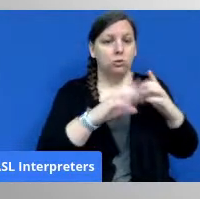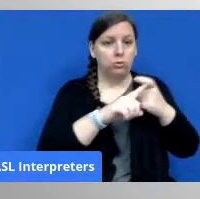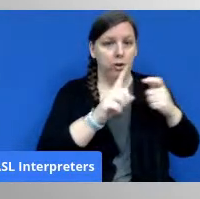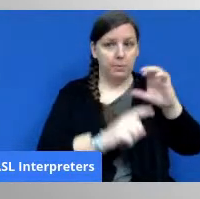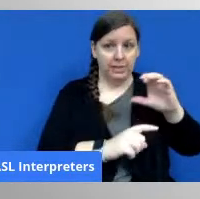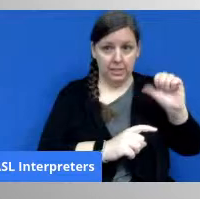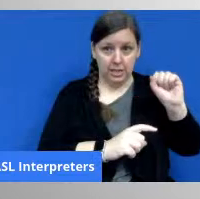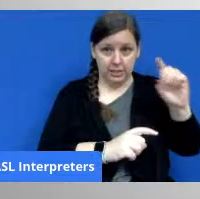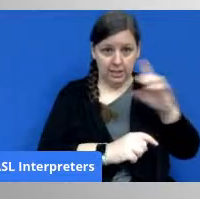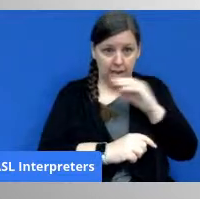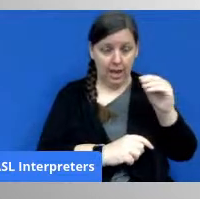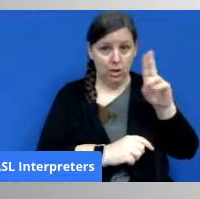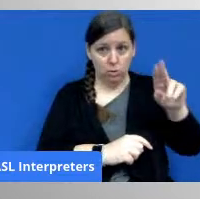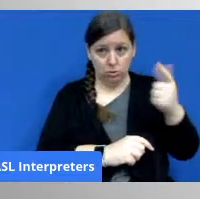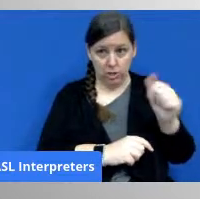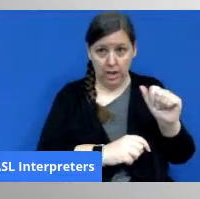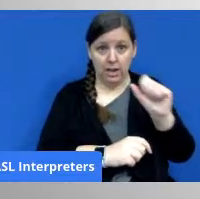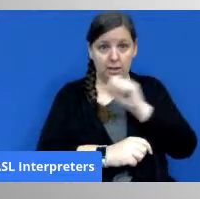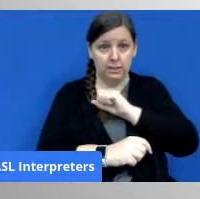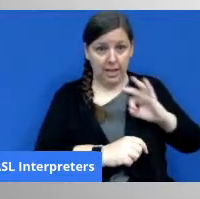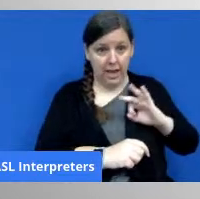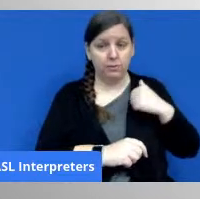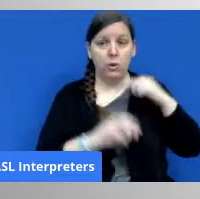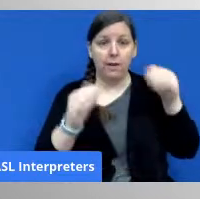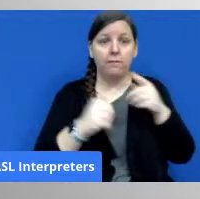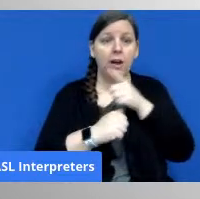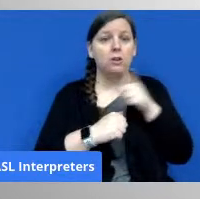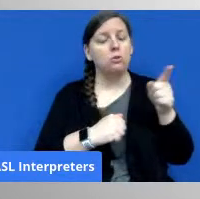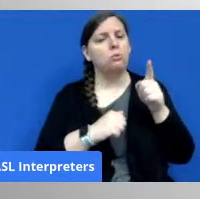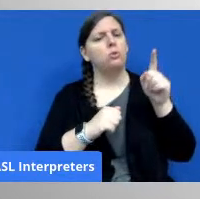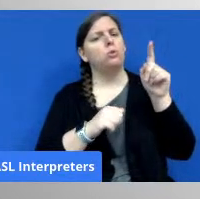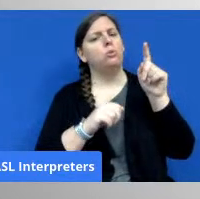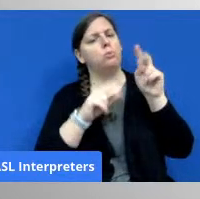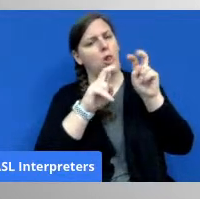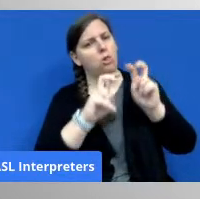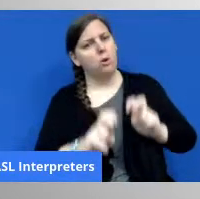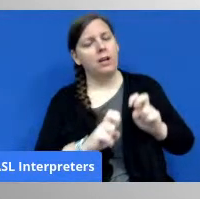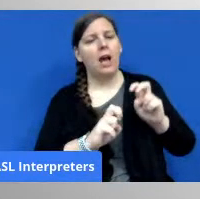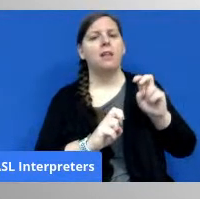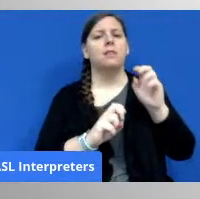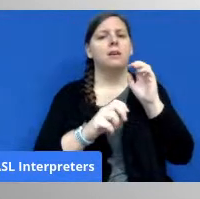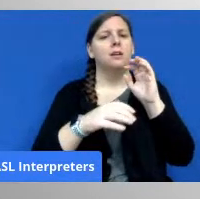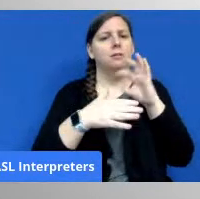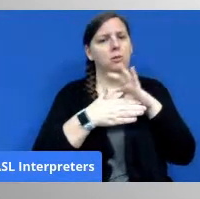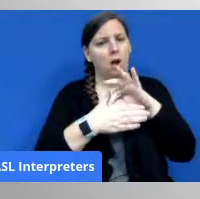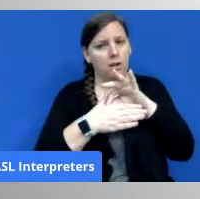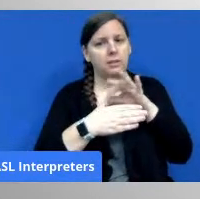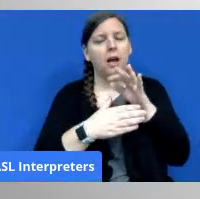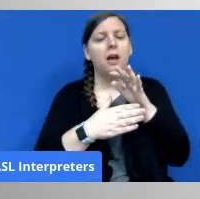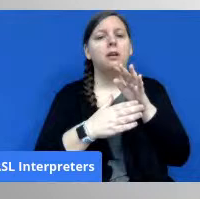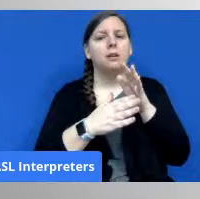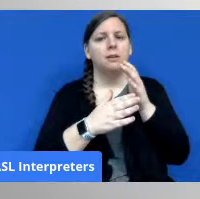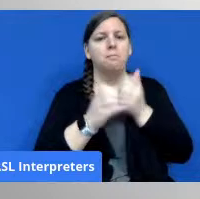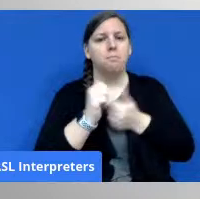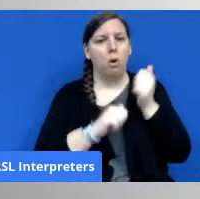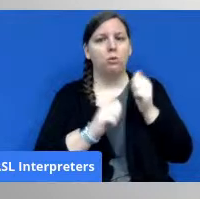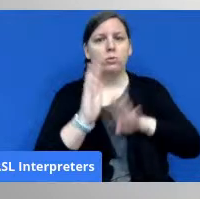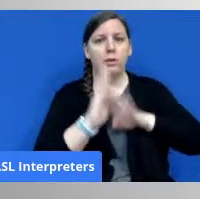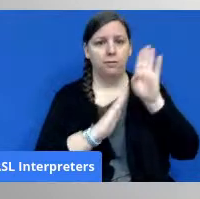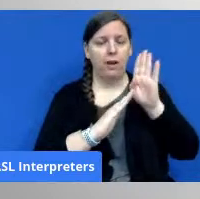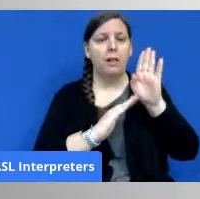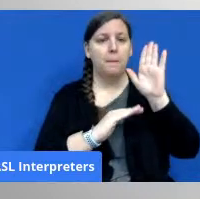at the content. A lot of it was developed by some of our UGA students who serve as Experience